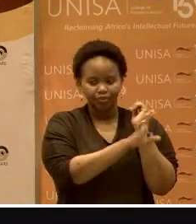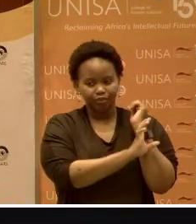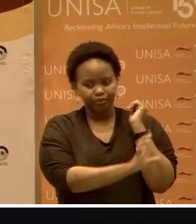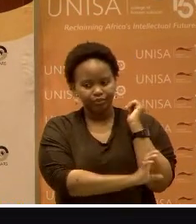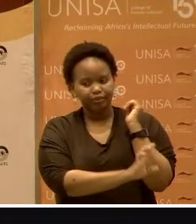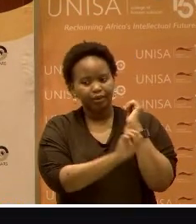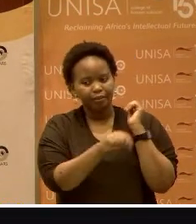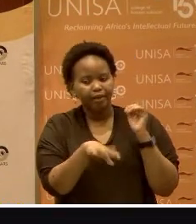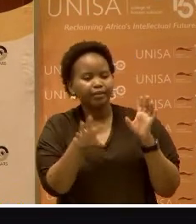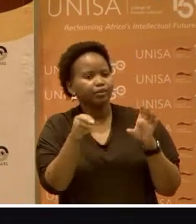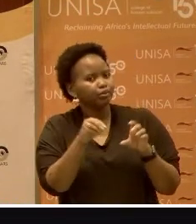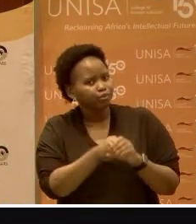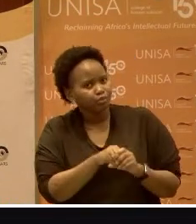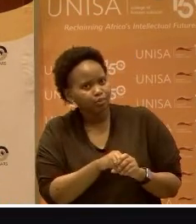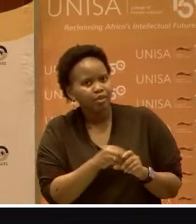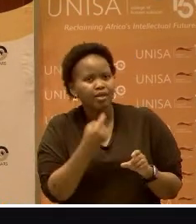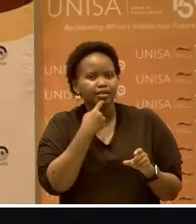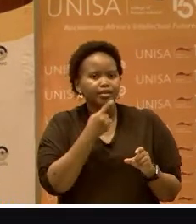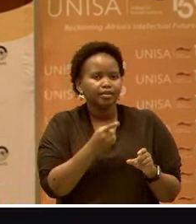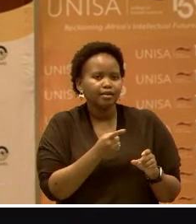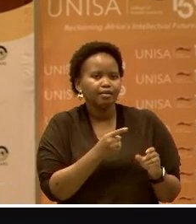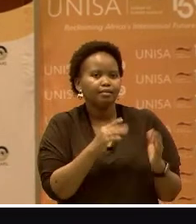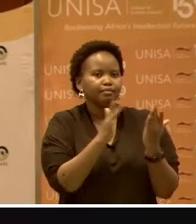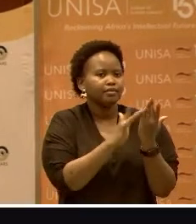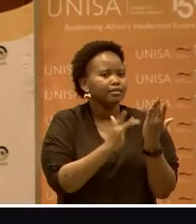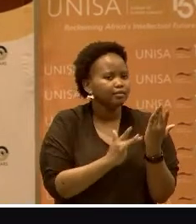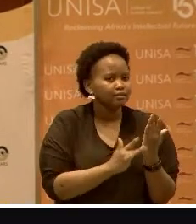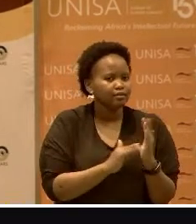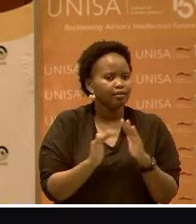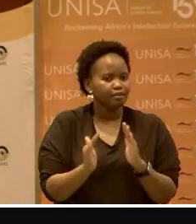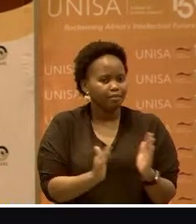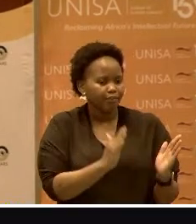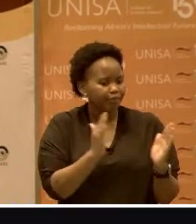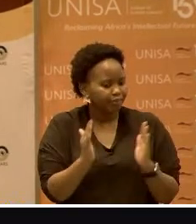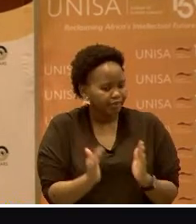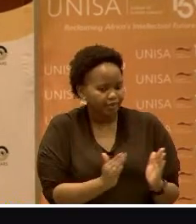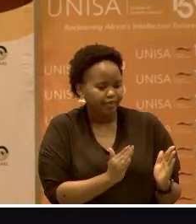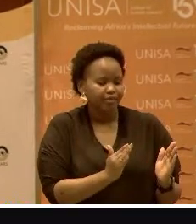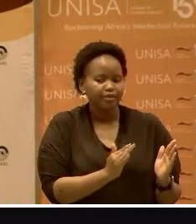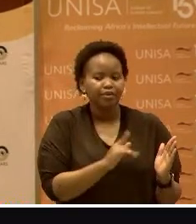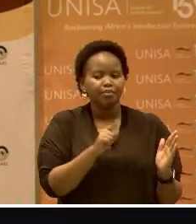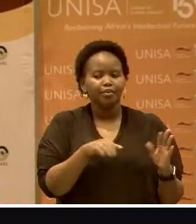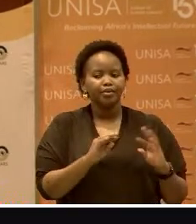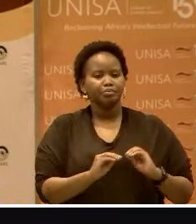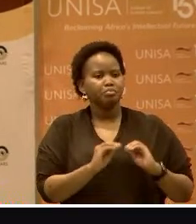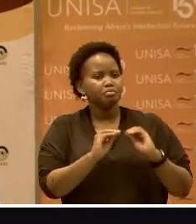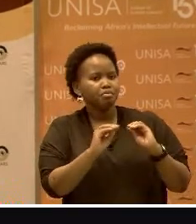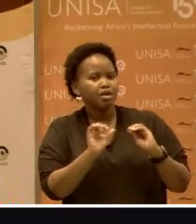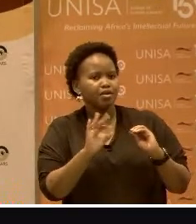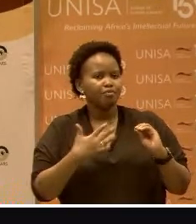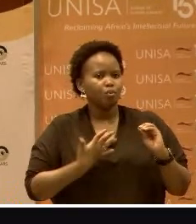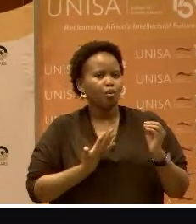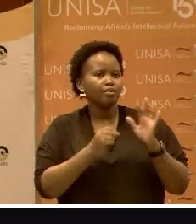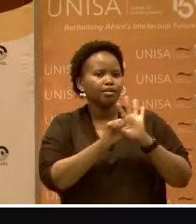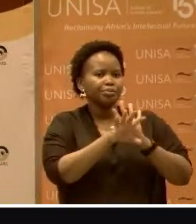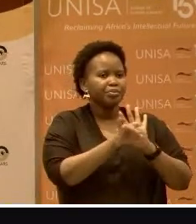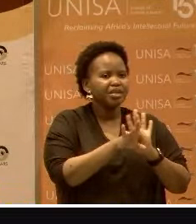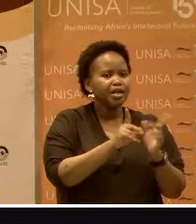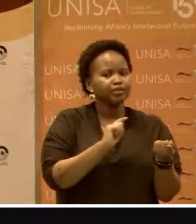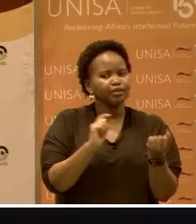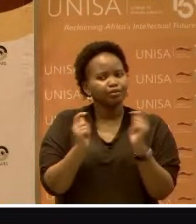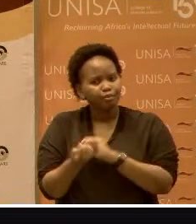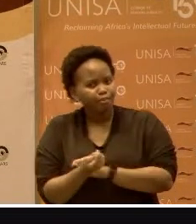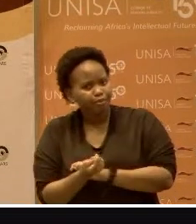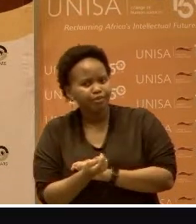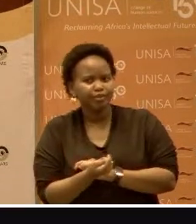as official ones, teacher preparation programs, curriculum development and transformation, and media outlet, including newspaper